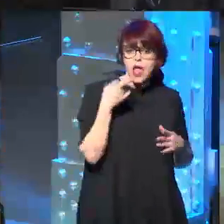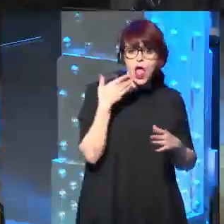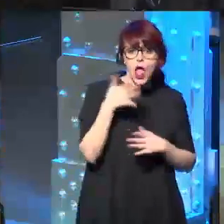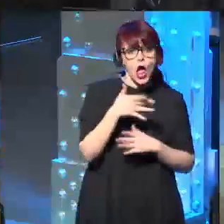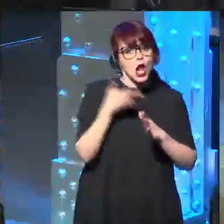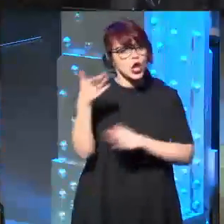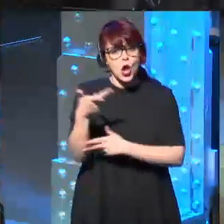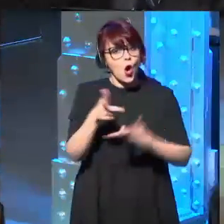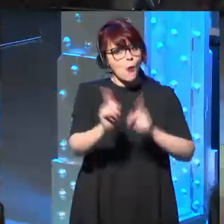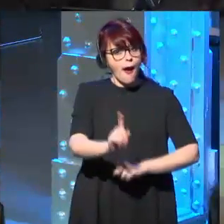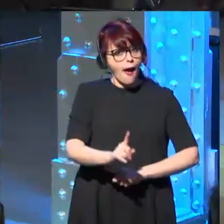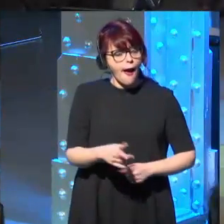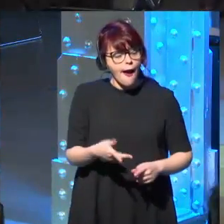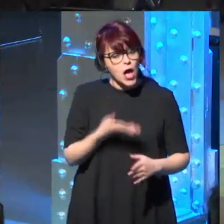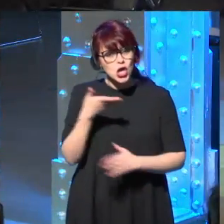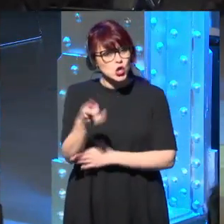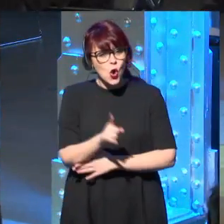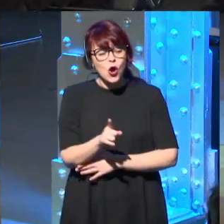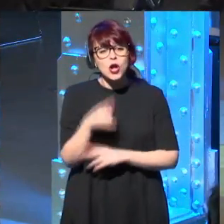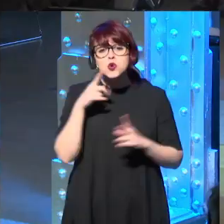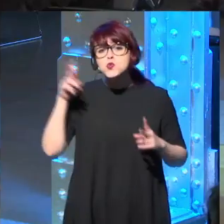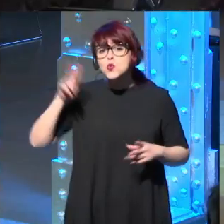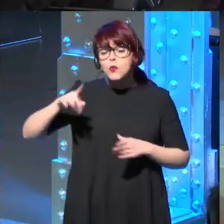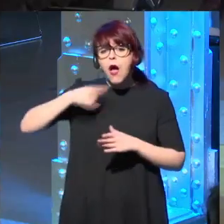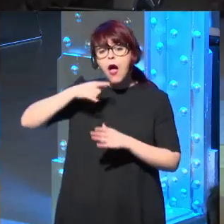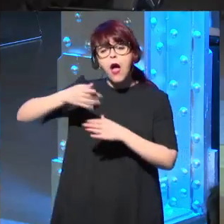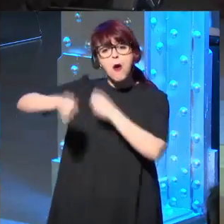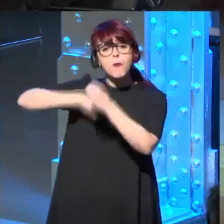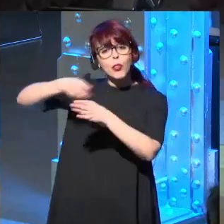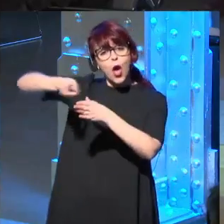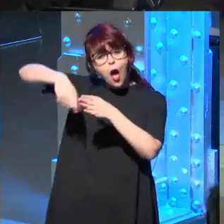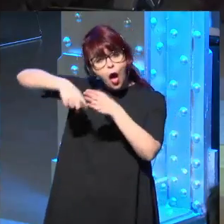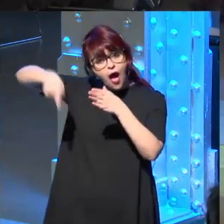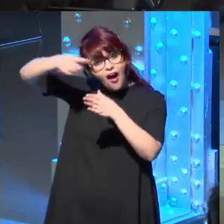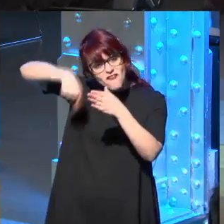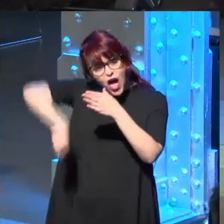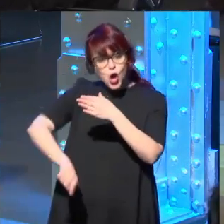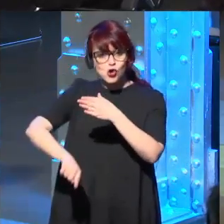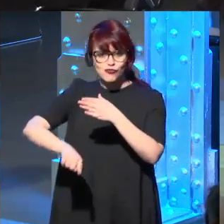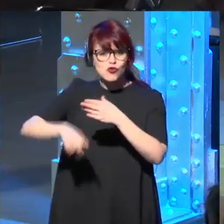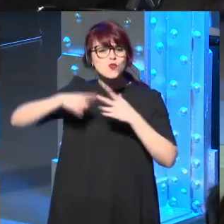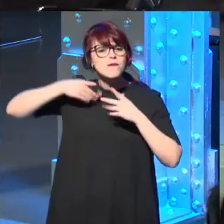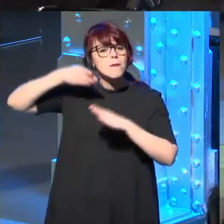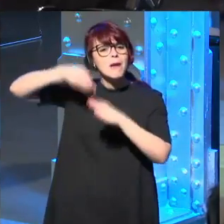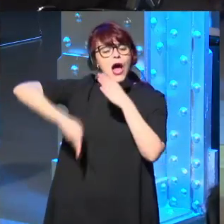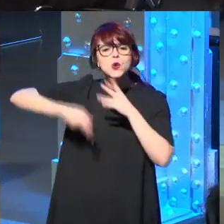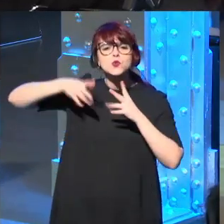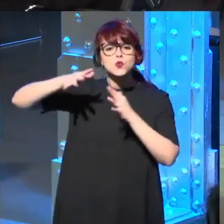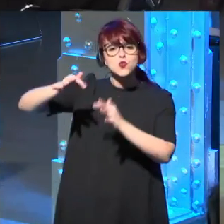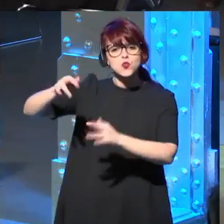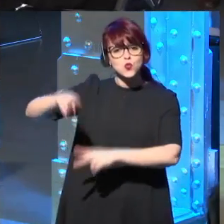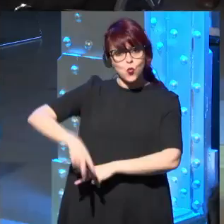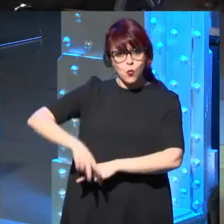in time, tells him, don't go, and never go down into the well. All